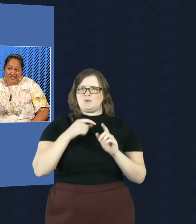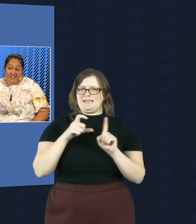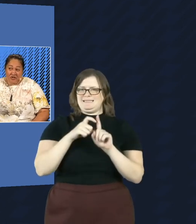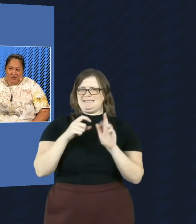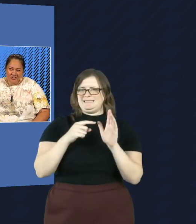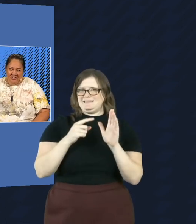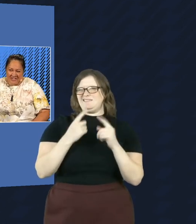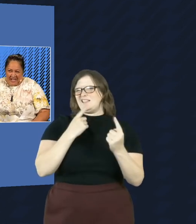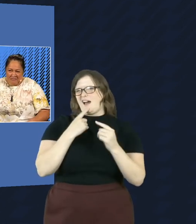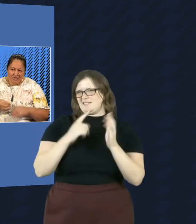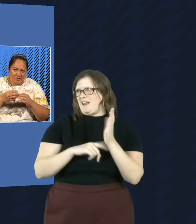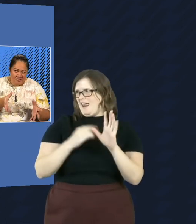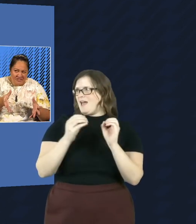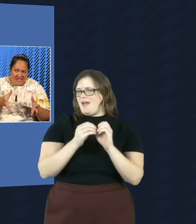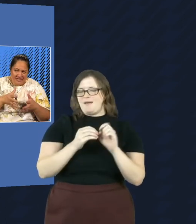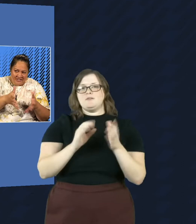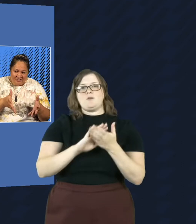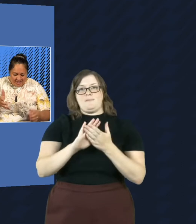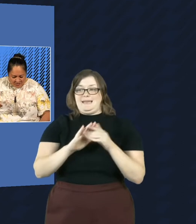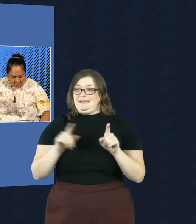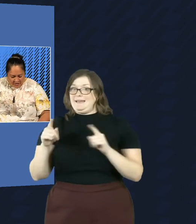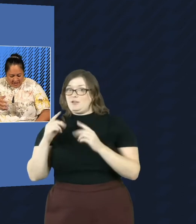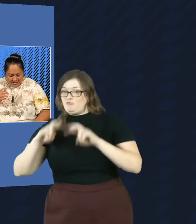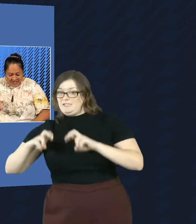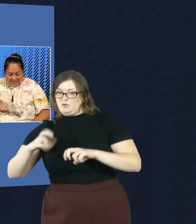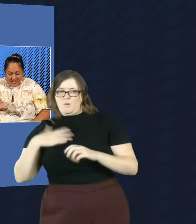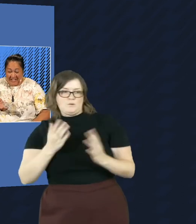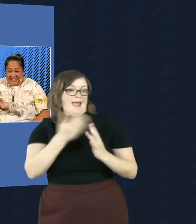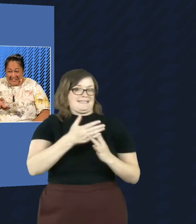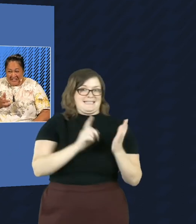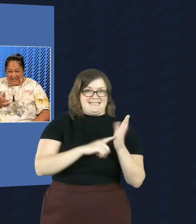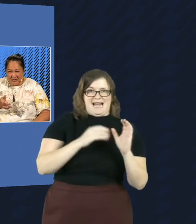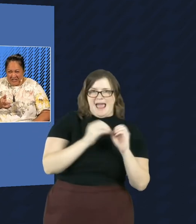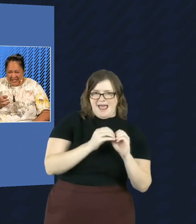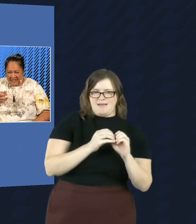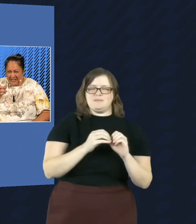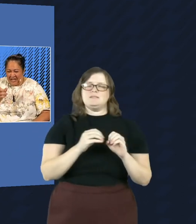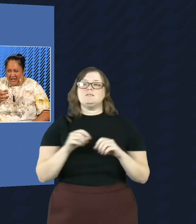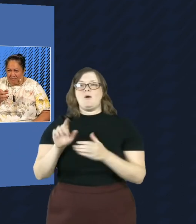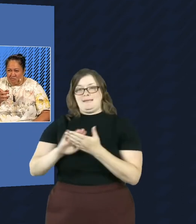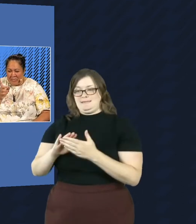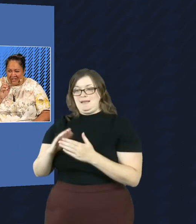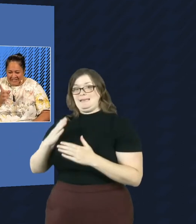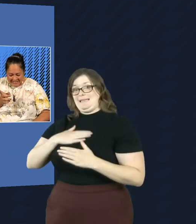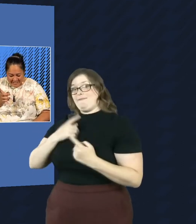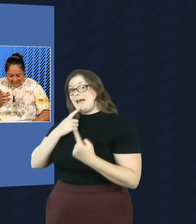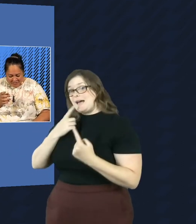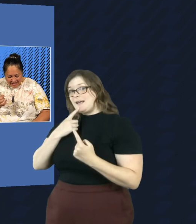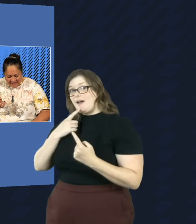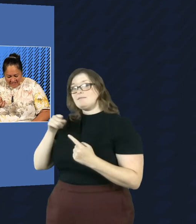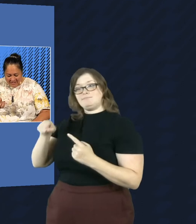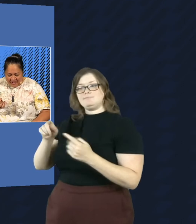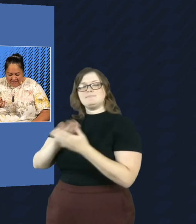get access to, is the labs to work with the data that they've asked for. So safe data ensures that identity